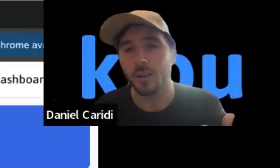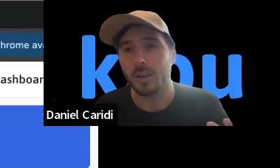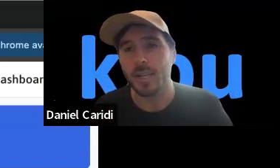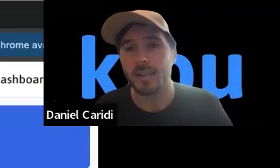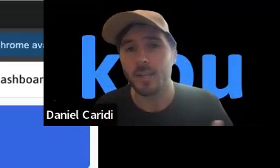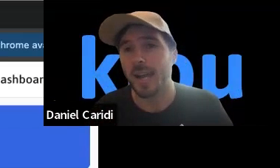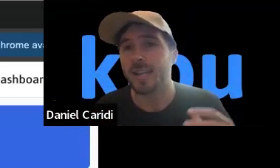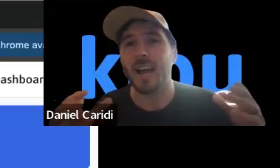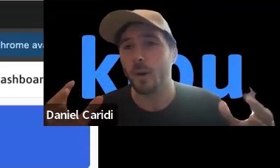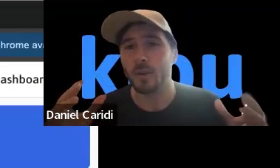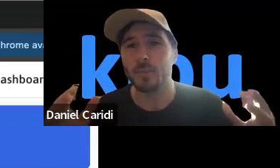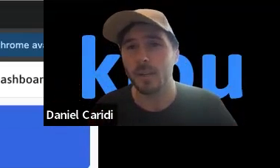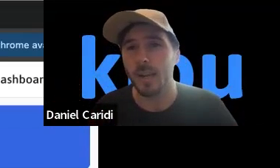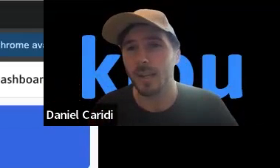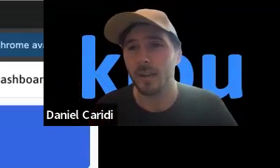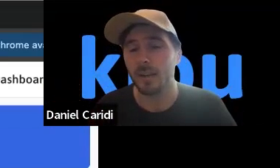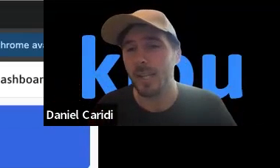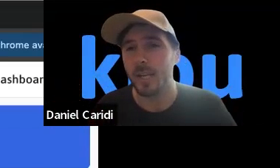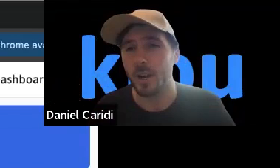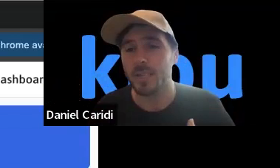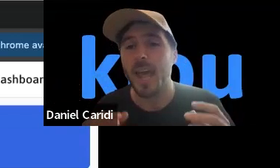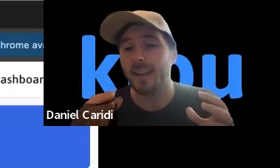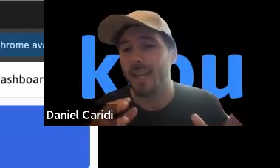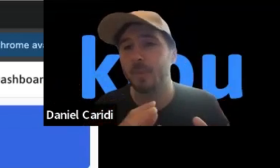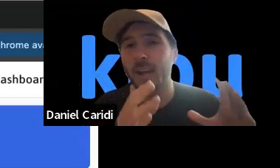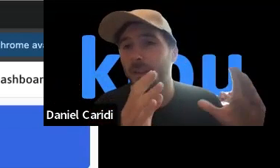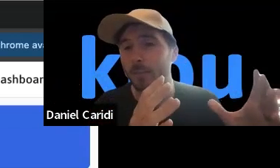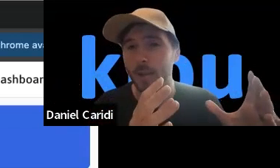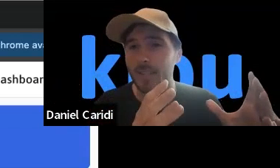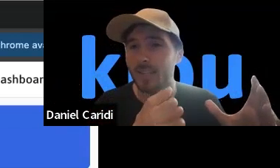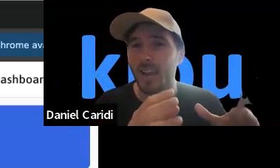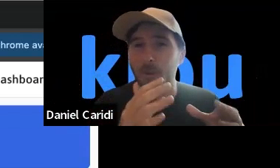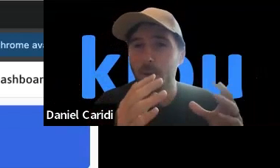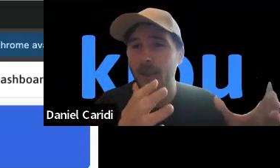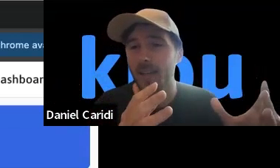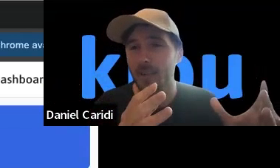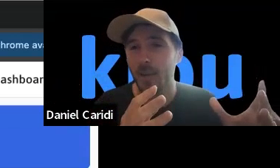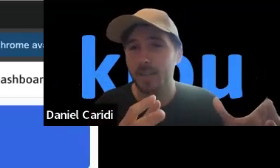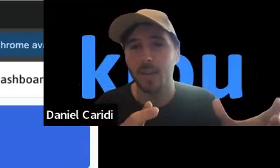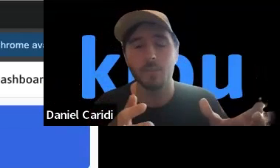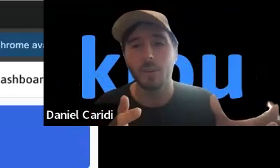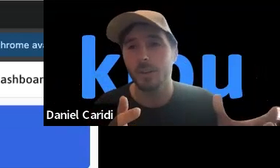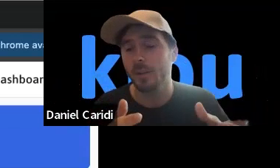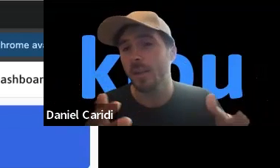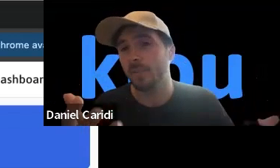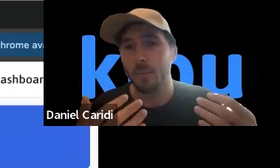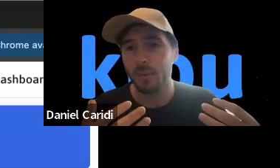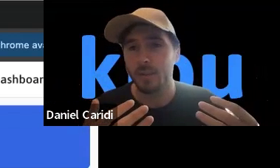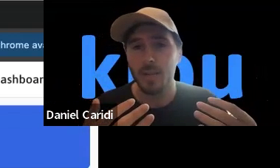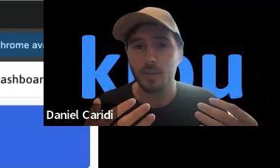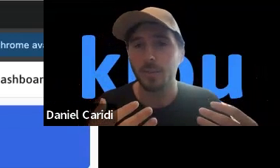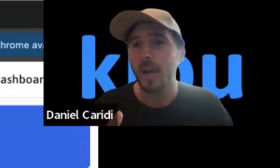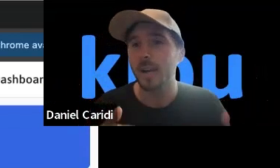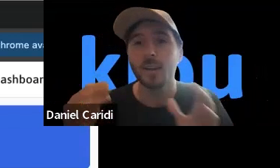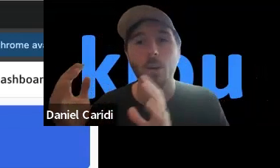your day-to-day tracking. It's not one of those bigger clunky or EHRs. And same thing on the content side, that we make custom content for you. If you come up